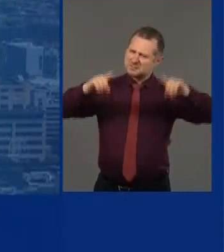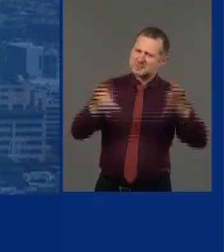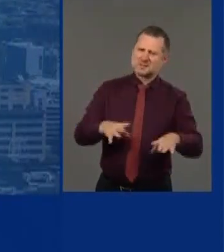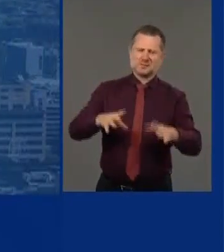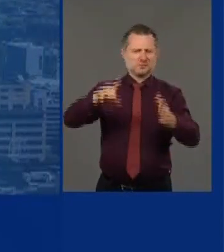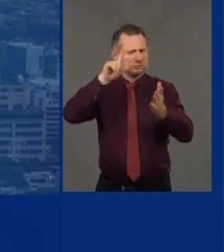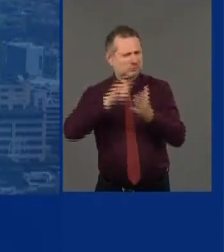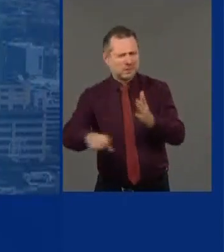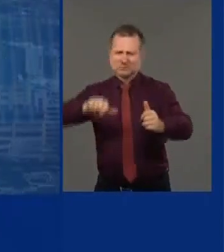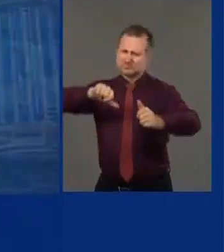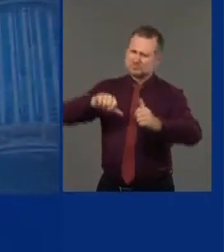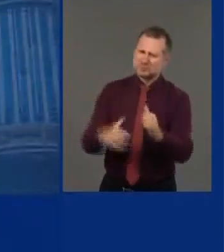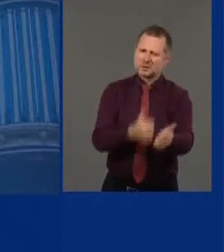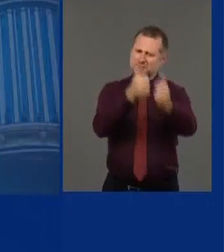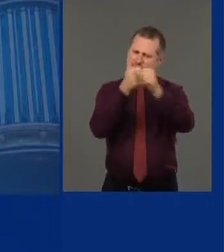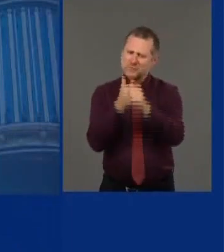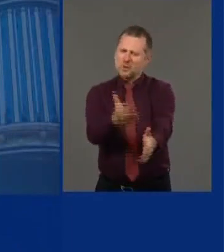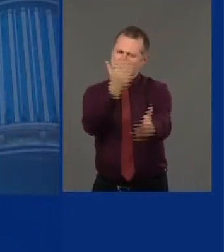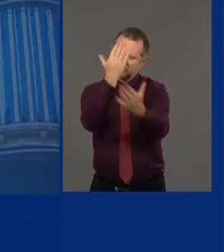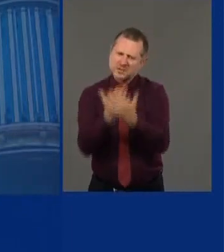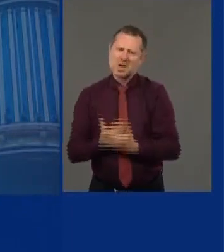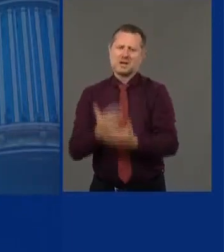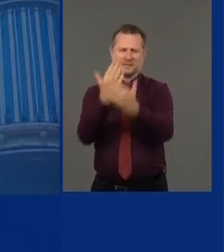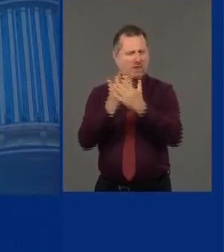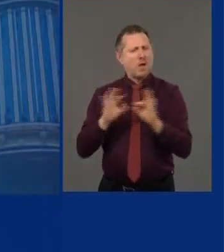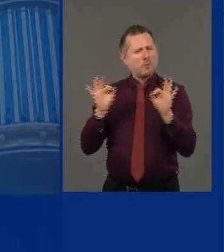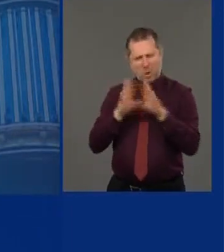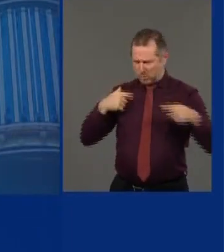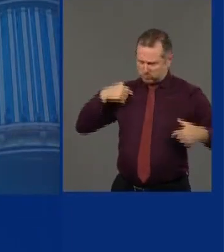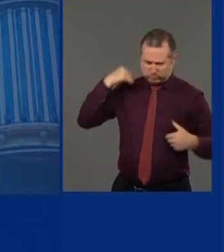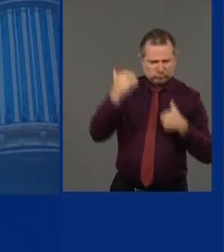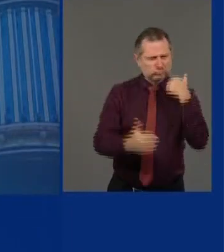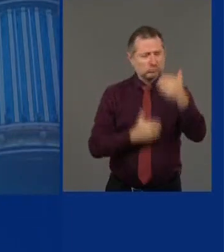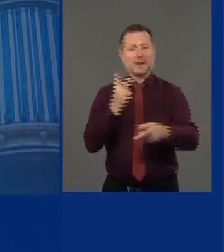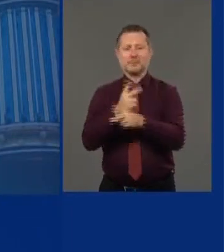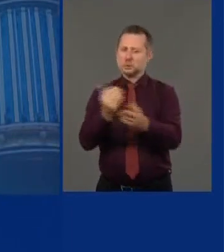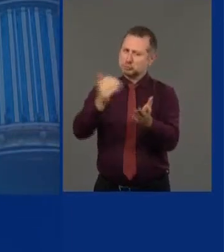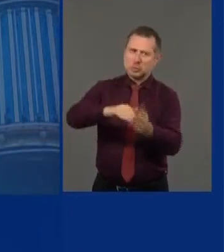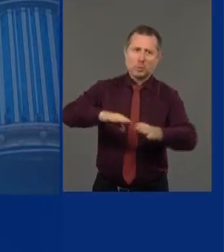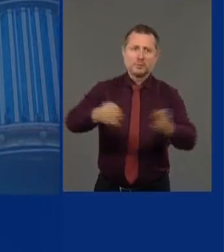data, we're continuing on our reopening plan. Phase four